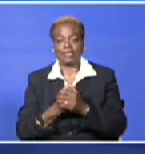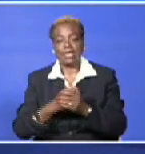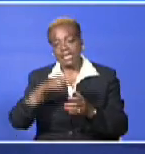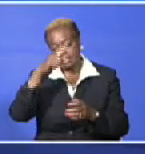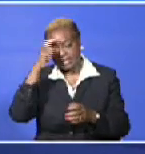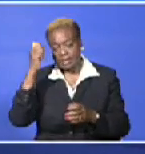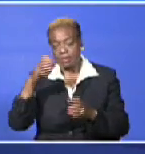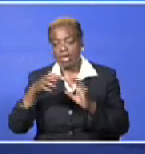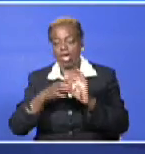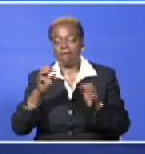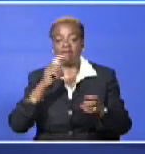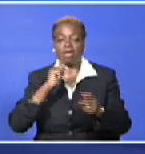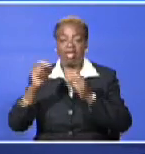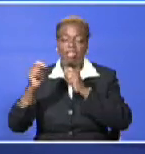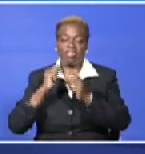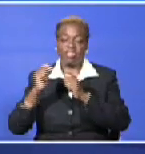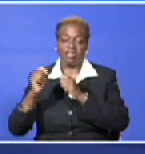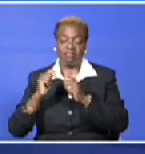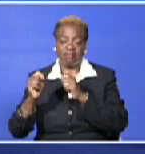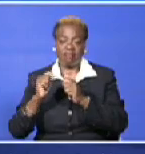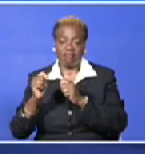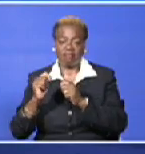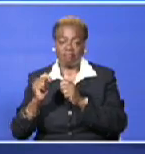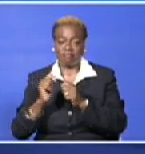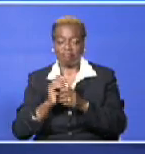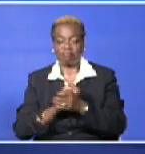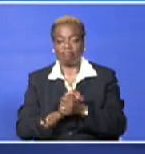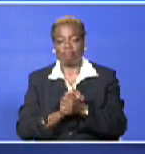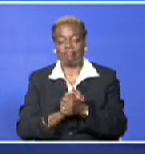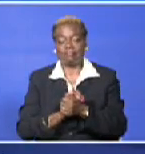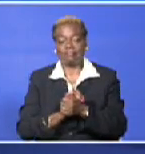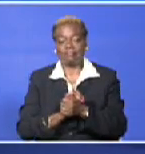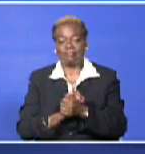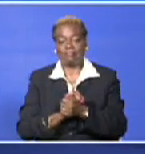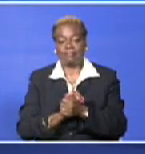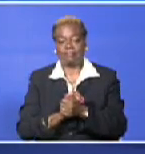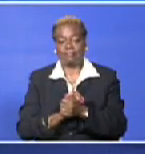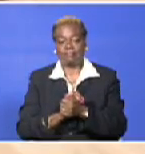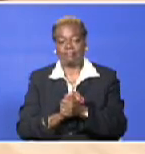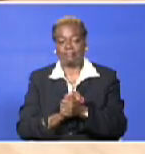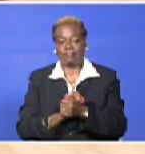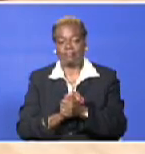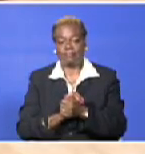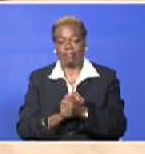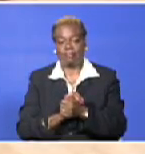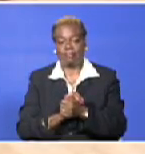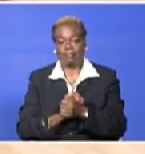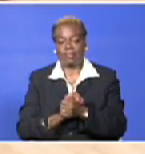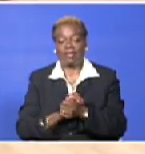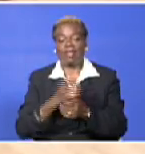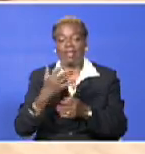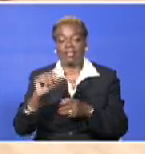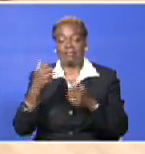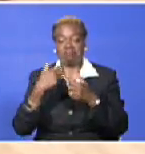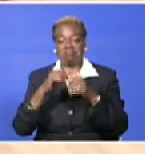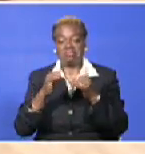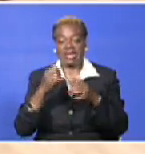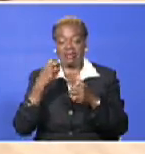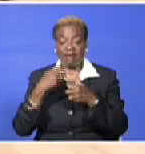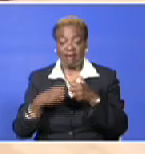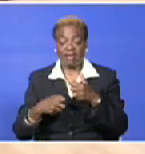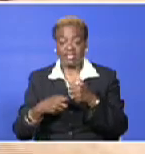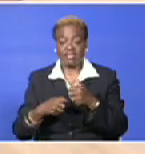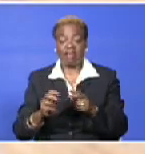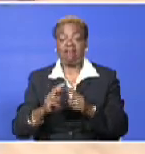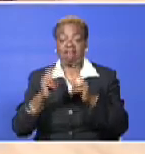They finished with an unblemished record, but they were pushed along the way. I thought the guys played hard. I thought they were very athletic. They get up and